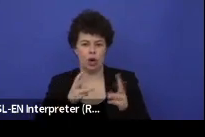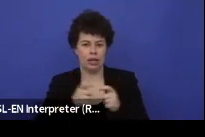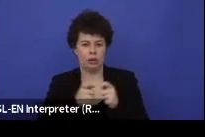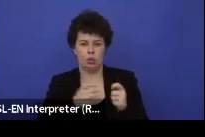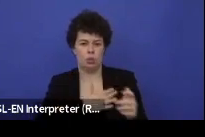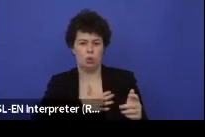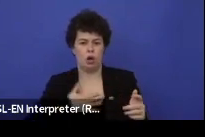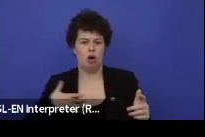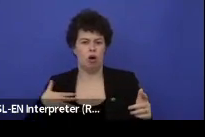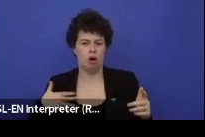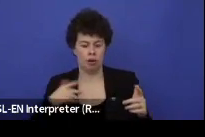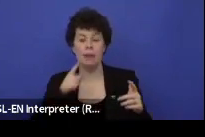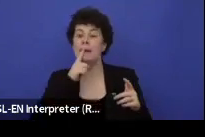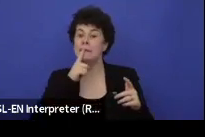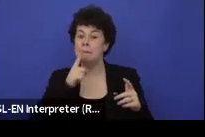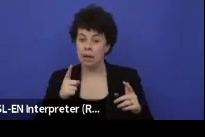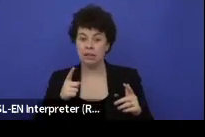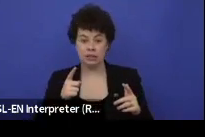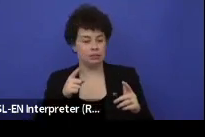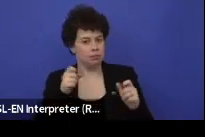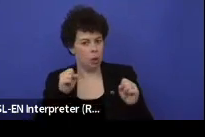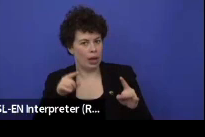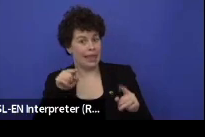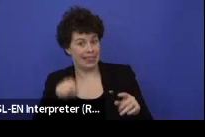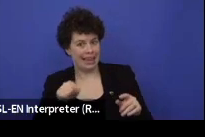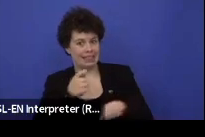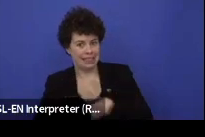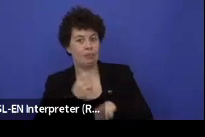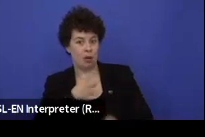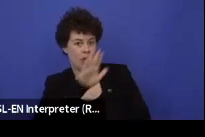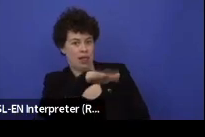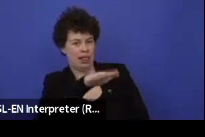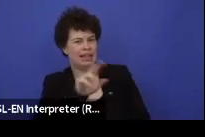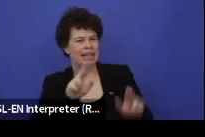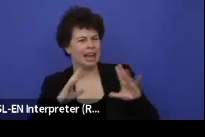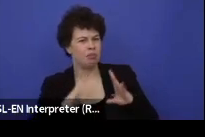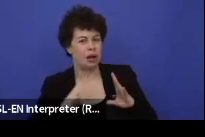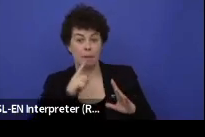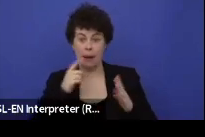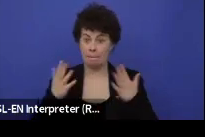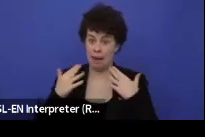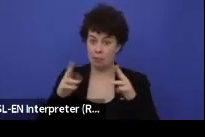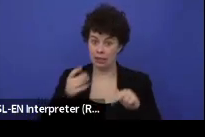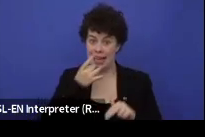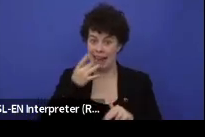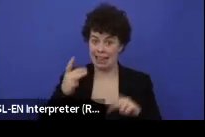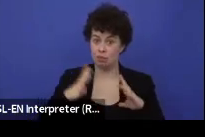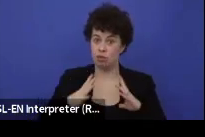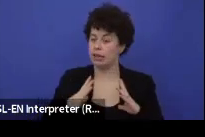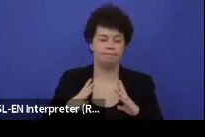break. But I don't think menopause would be the reason to ask for a break.